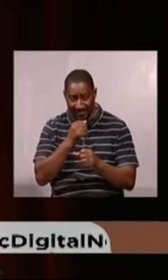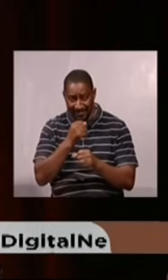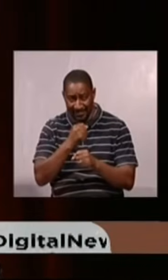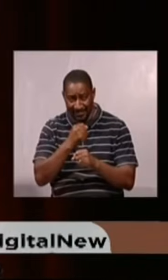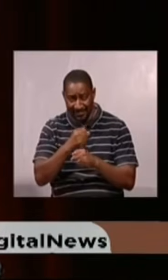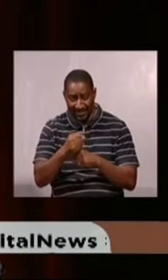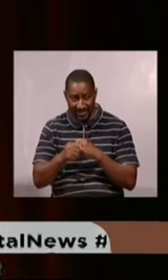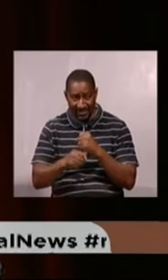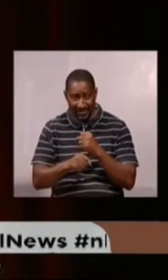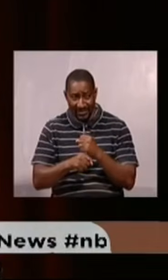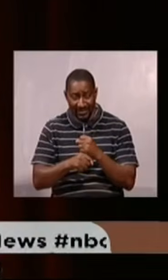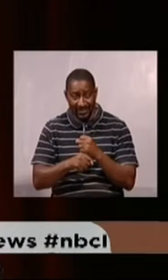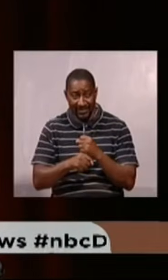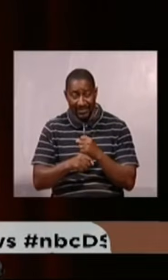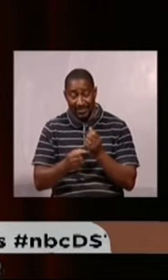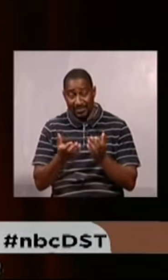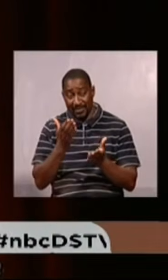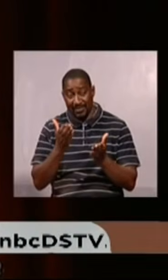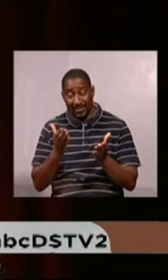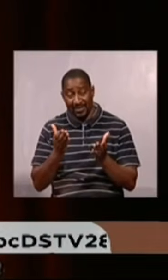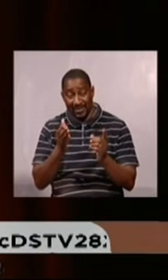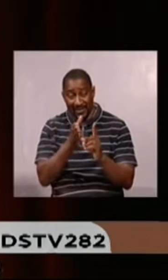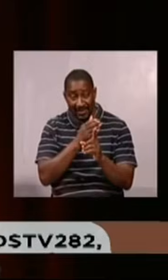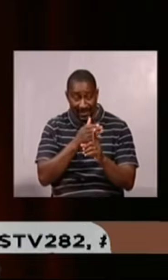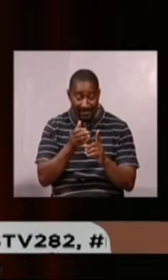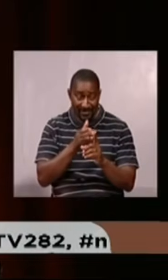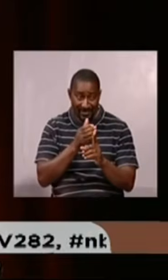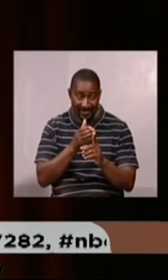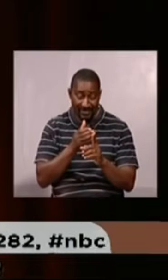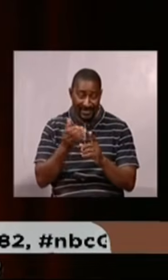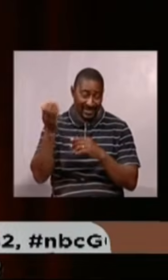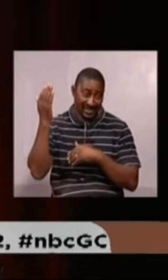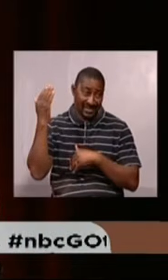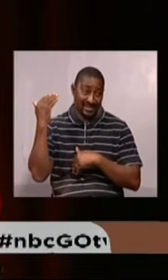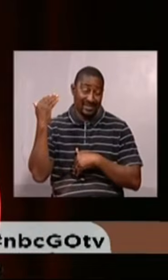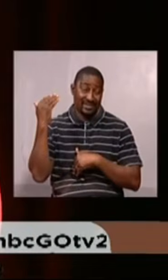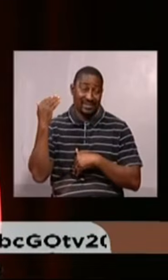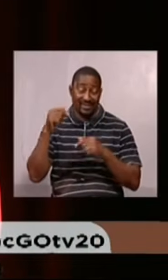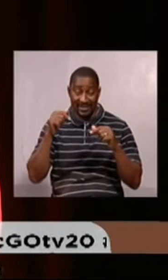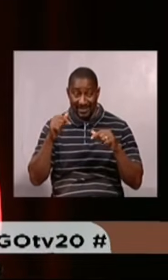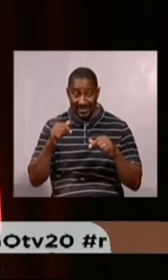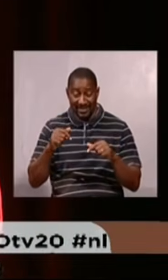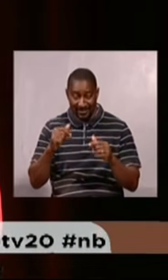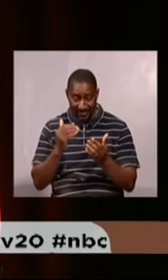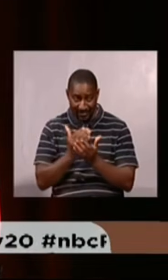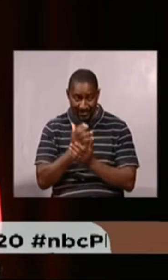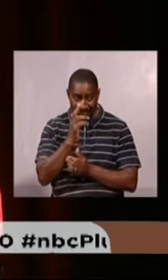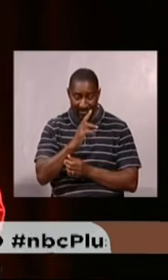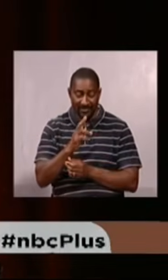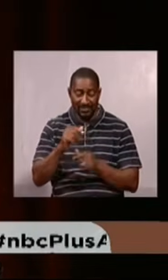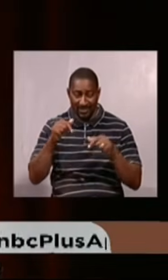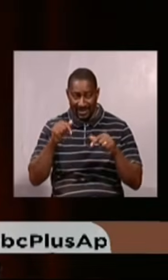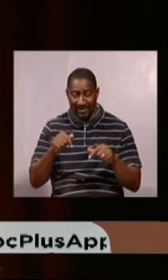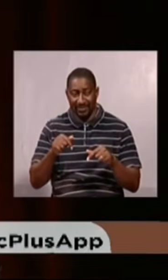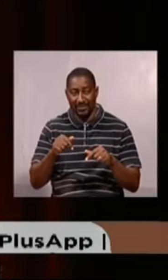Maybe campaigns that happened at the previous elections has an impact on the new person that's allowed to vote this time around? Yes.